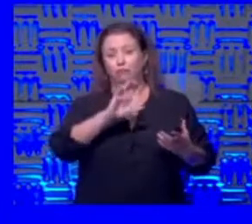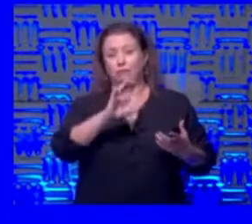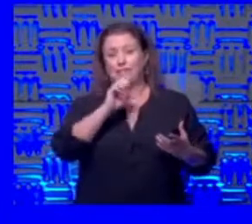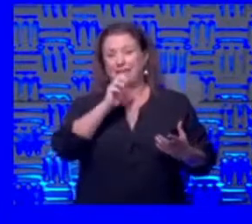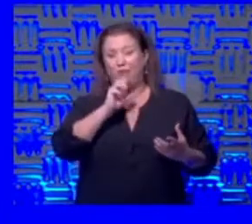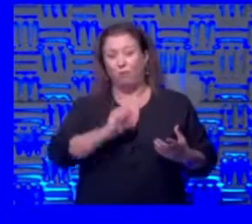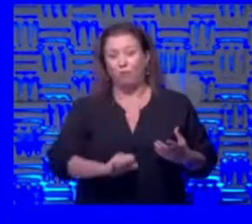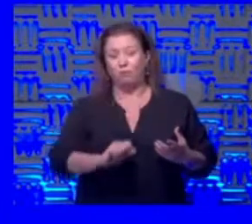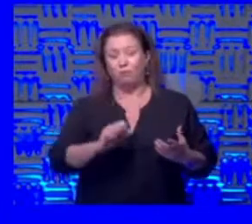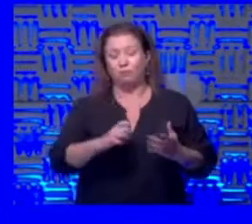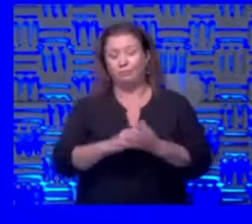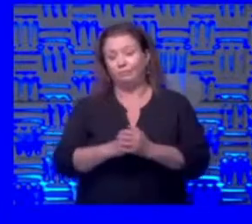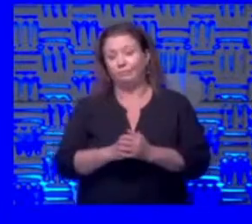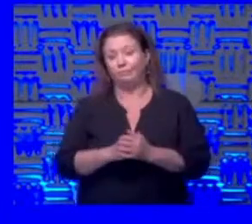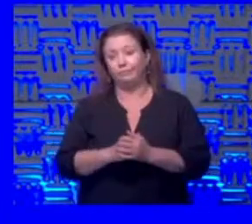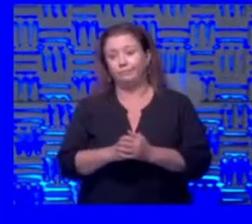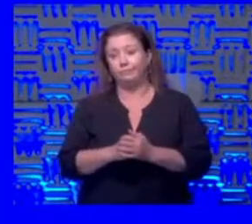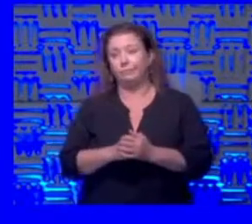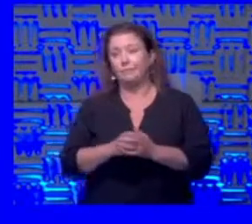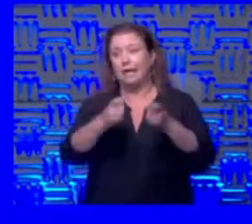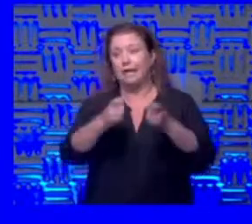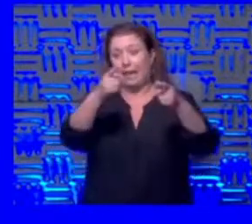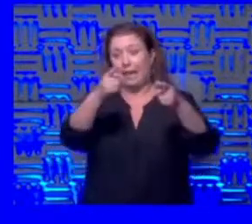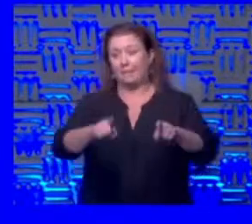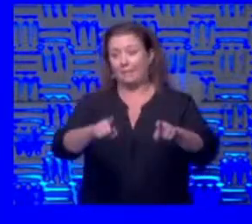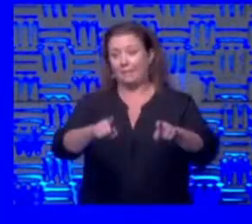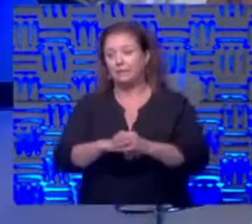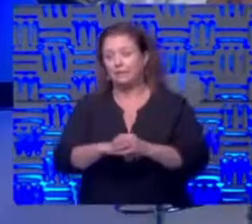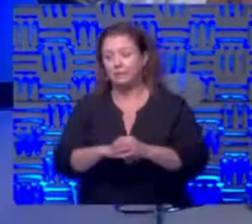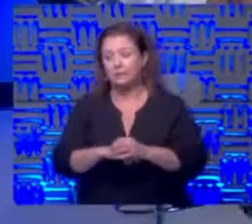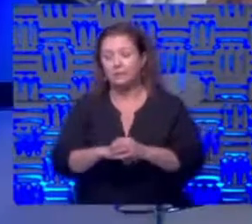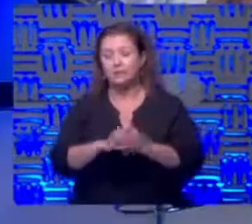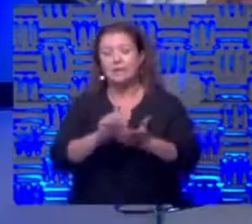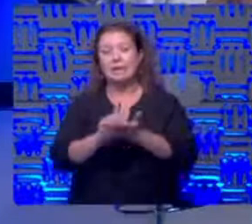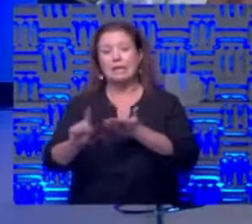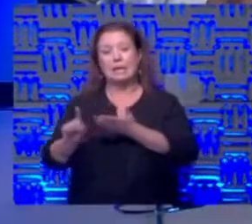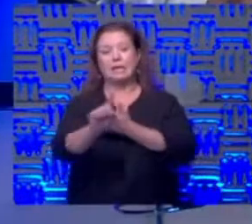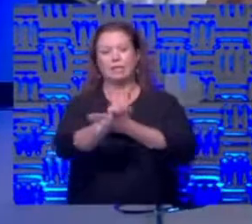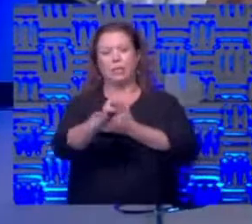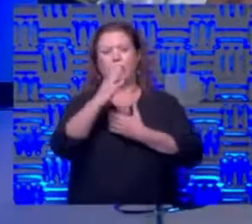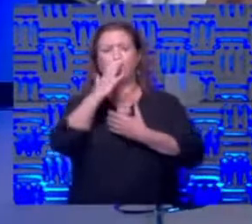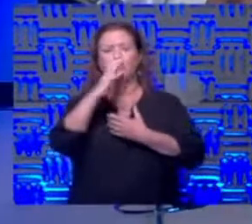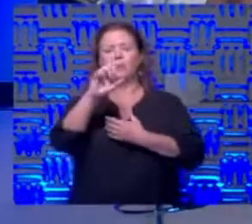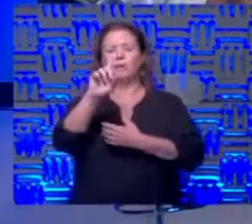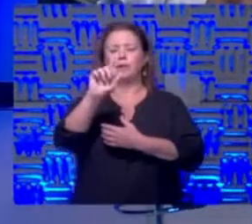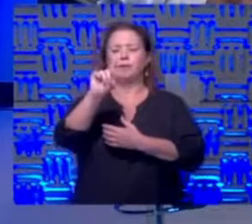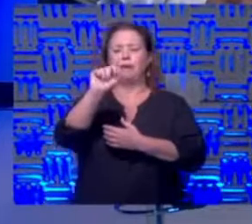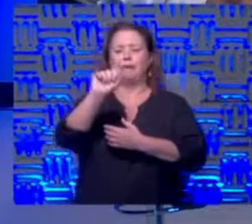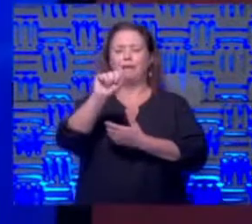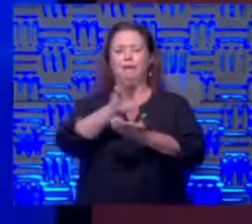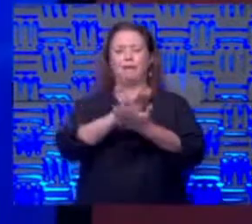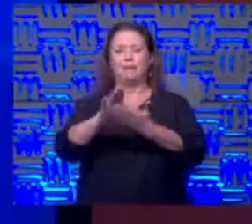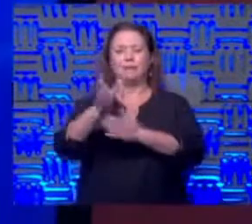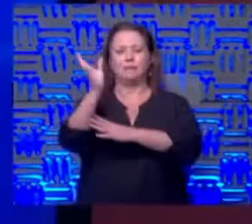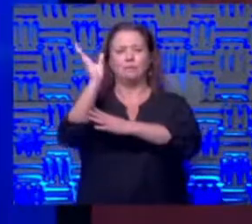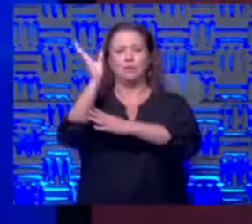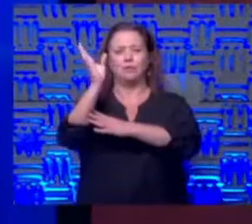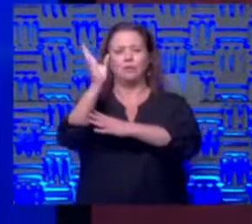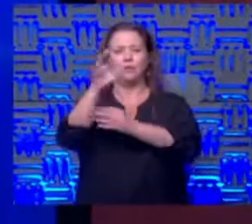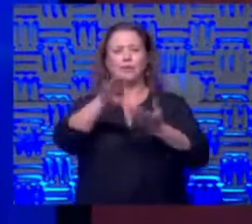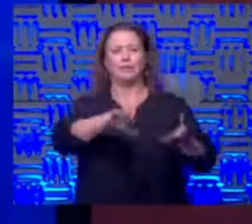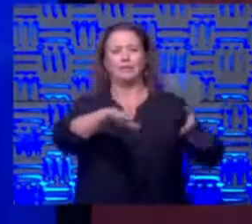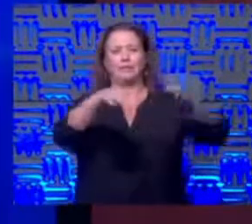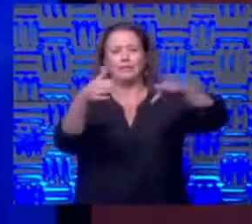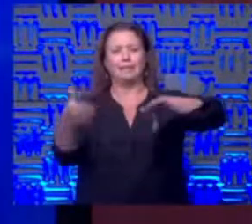not old, not elderly. So it happens. One thing we should do next week is we have pretty good data and a nice presentation on the deaths here